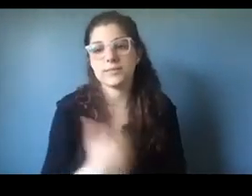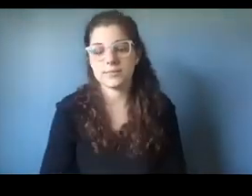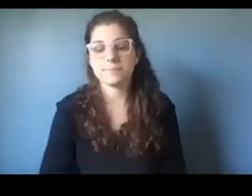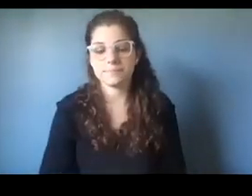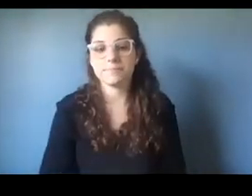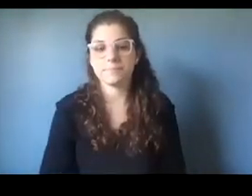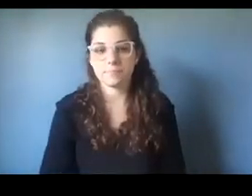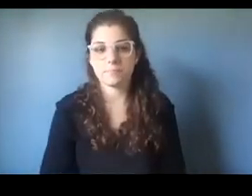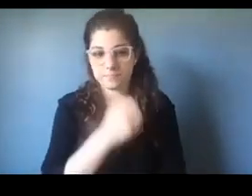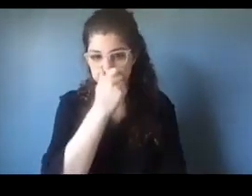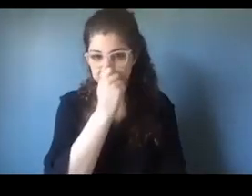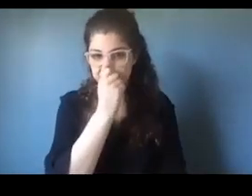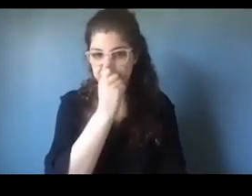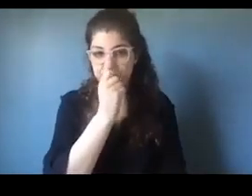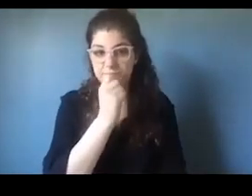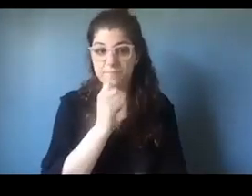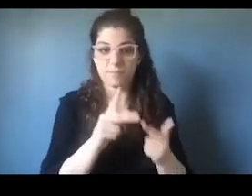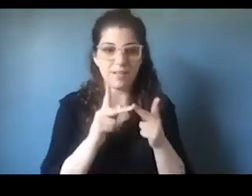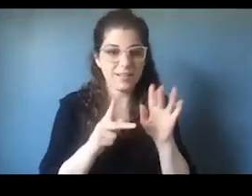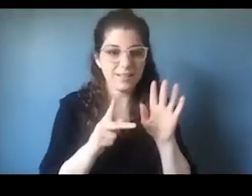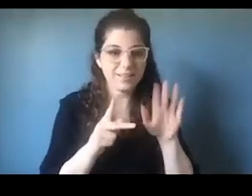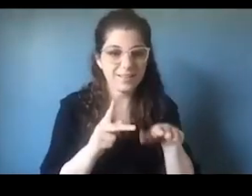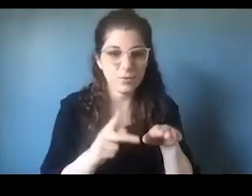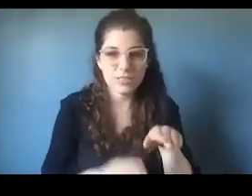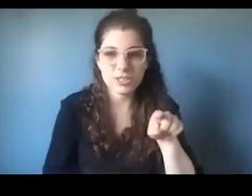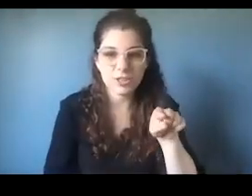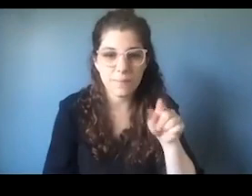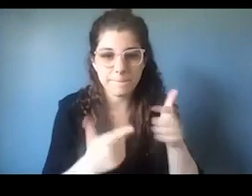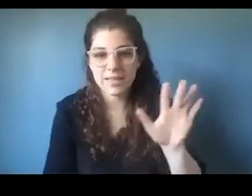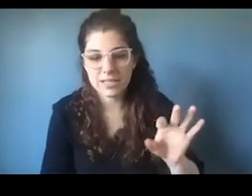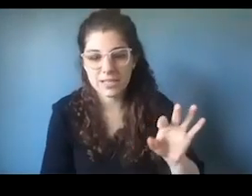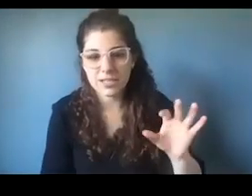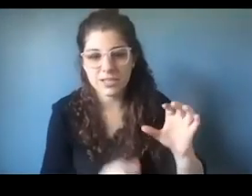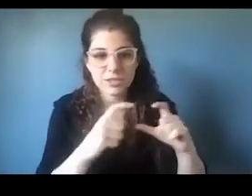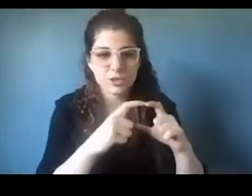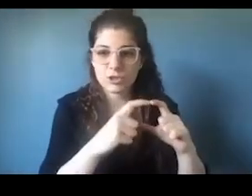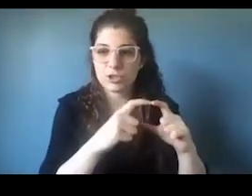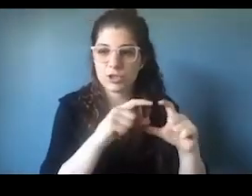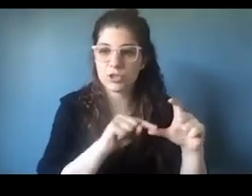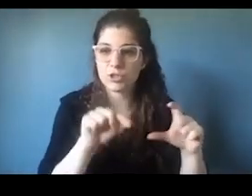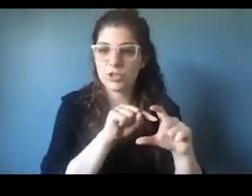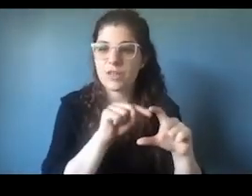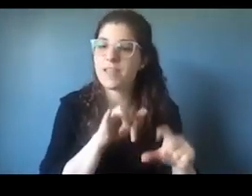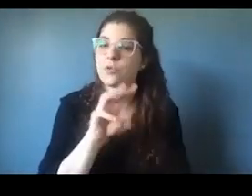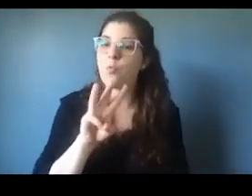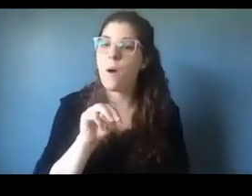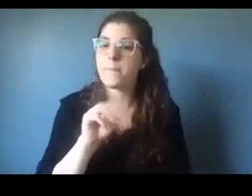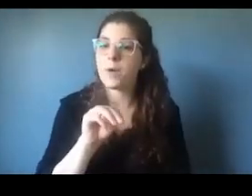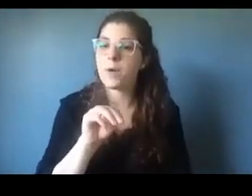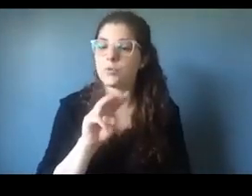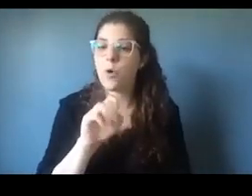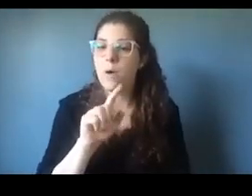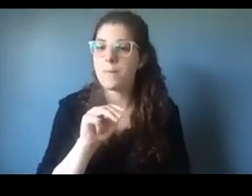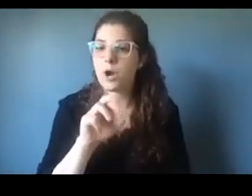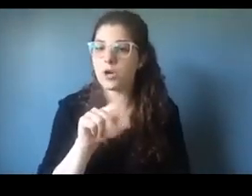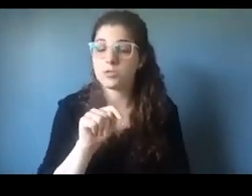the firms that are located down here, so this big, huge circle that you see right here, that's a Walmart, for example. Visitors